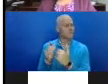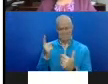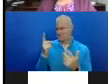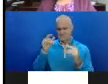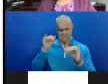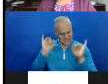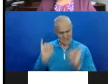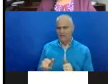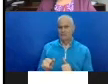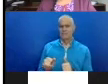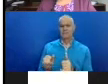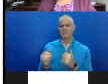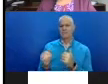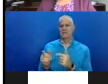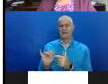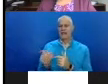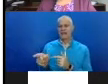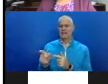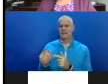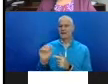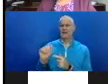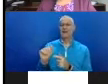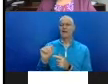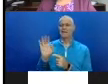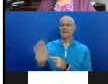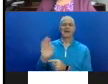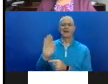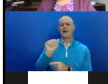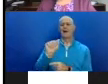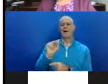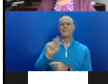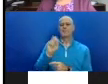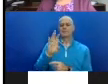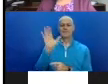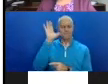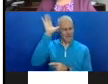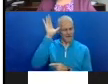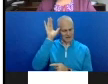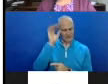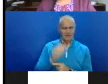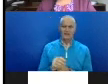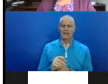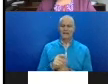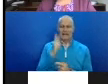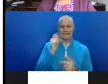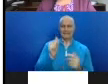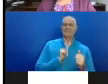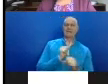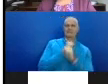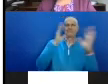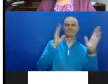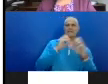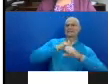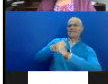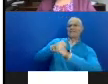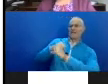partners are an abusive parent, basically, and they only see themselves as defending